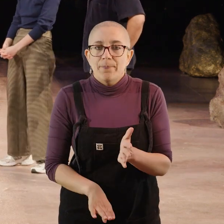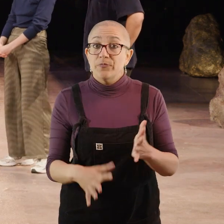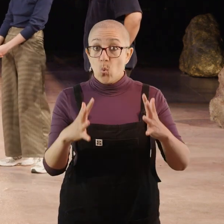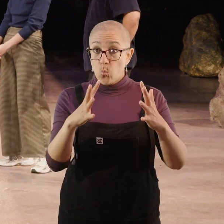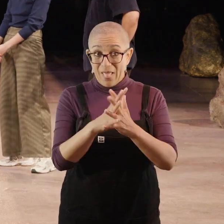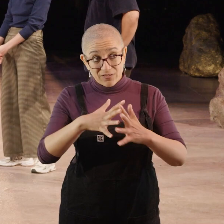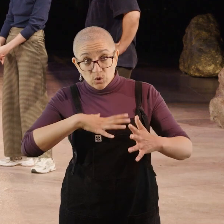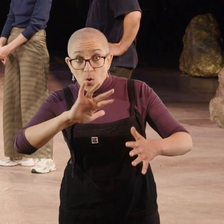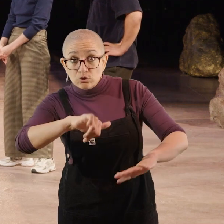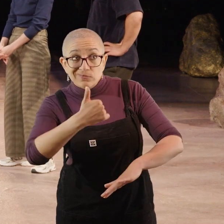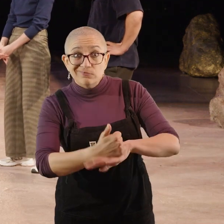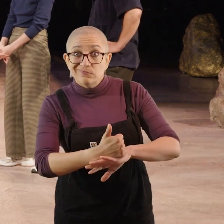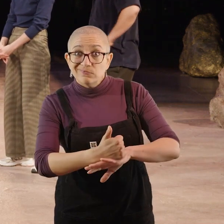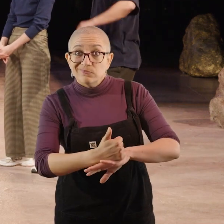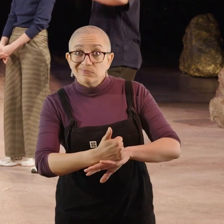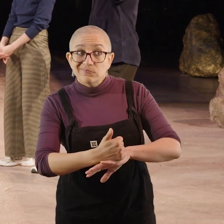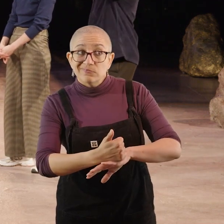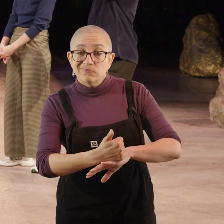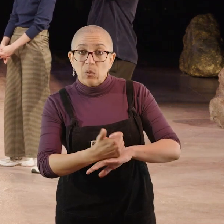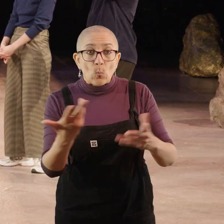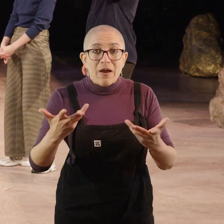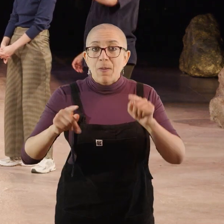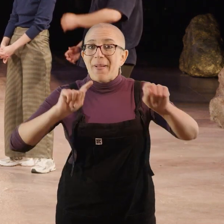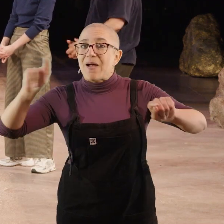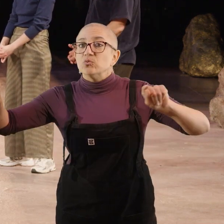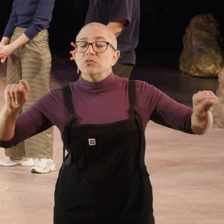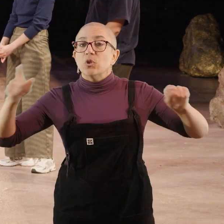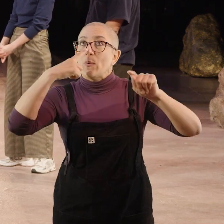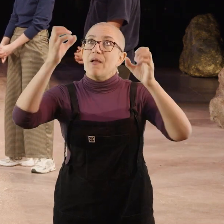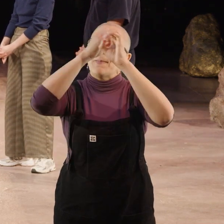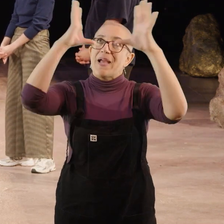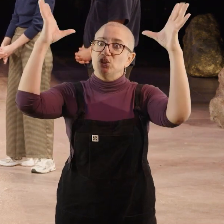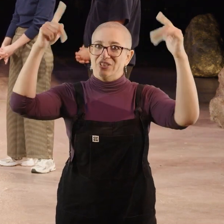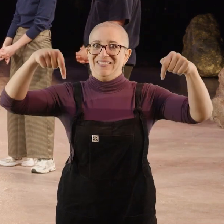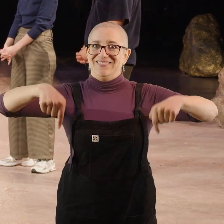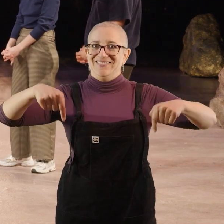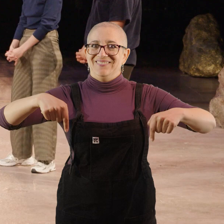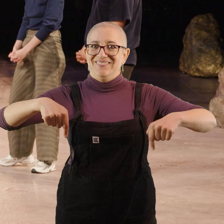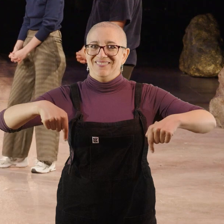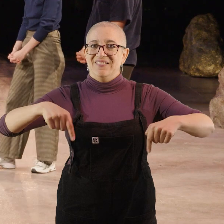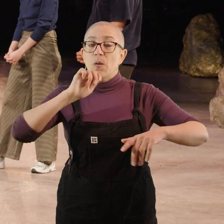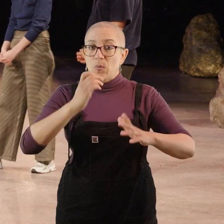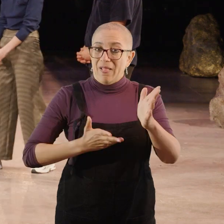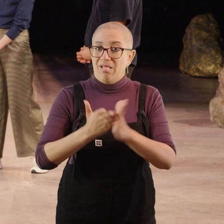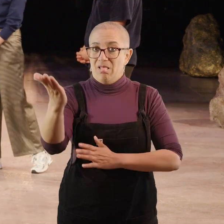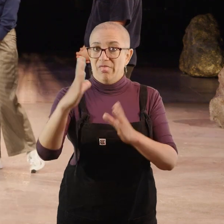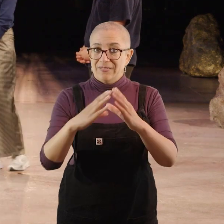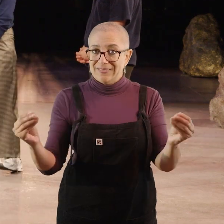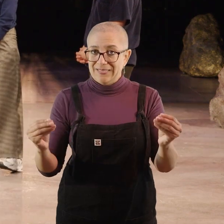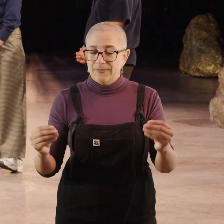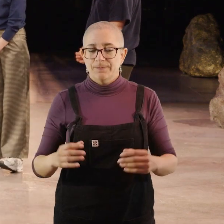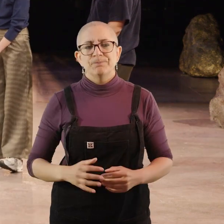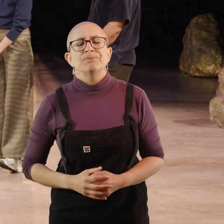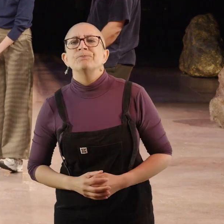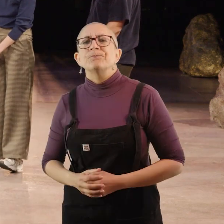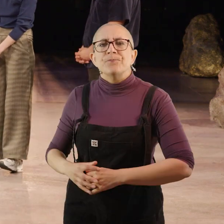you position those things for us, Yeah. sort of so we can imagine it in the Well, space, and then we'll run the scene. It sounds like Duncan's